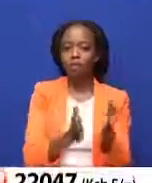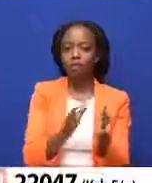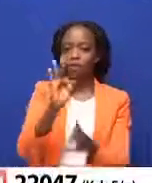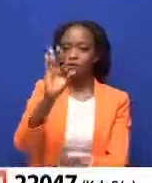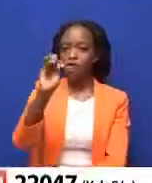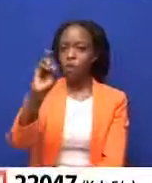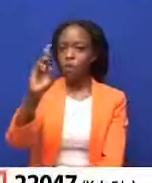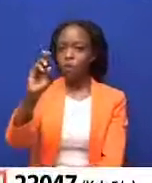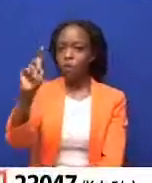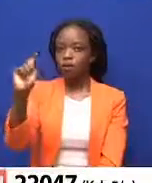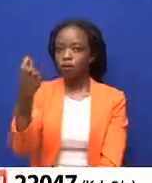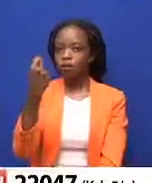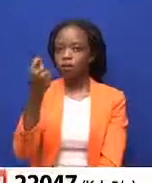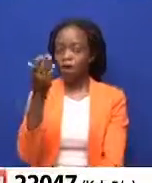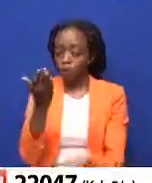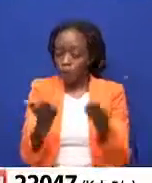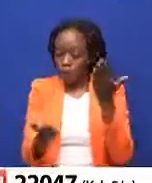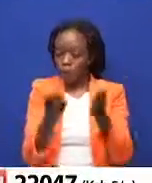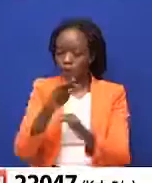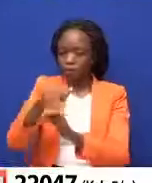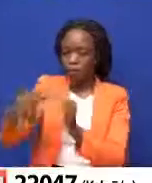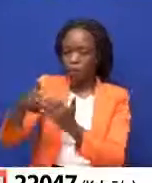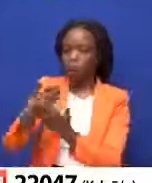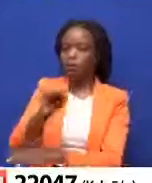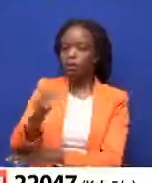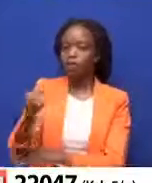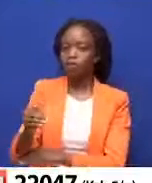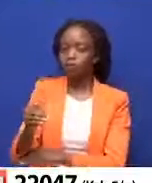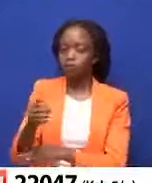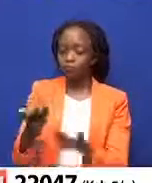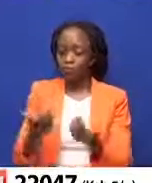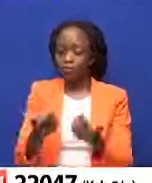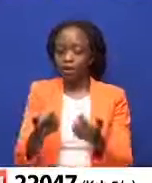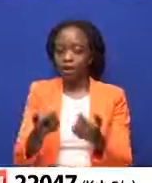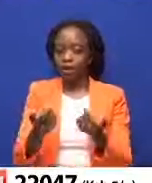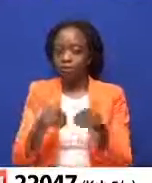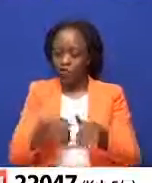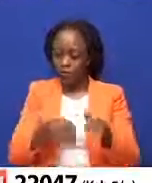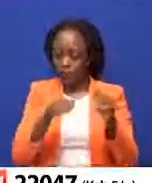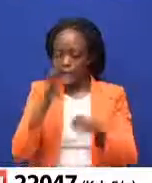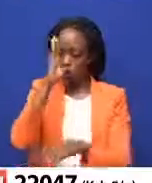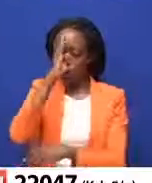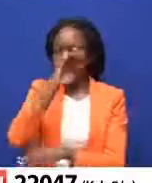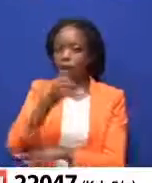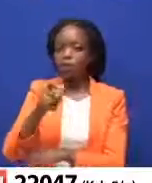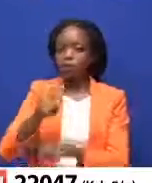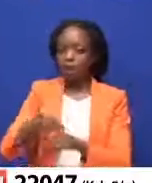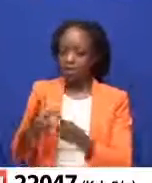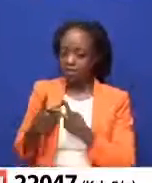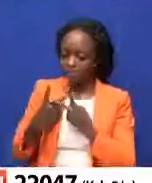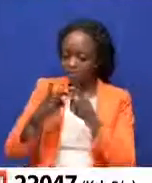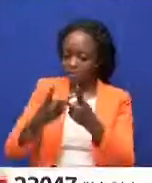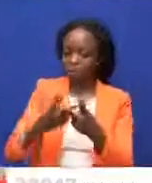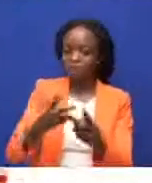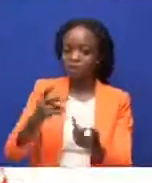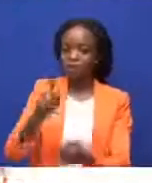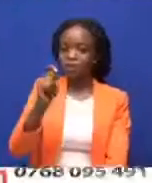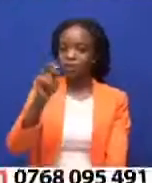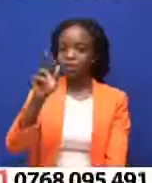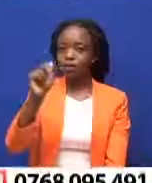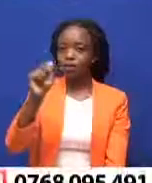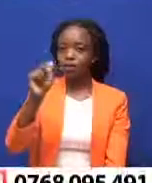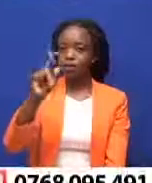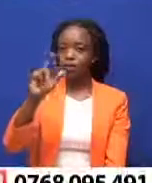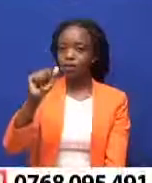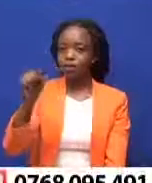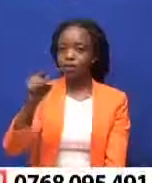Kenya compared to the entire county, as opposed to Bungoma County. When you come to Trans Nzoia County, the governor